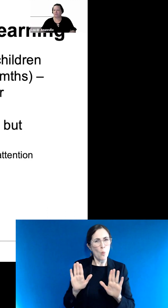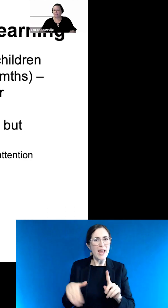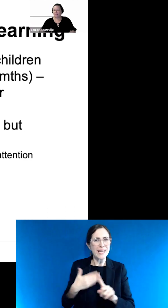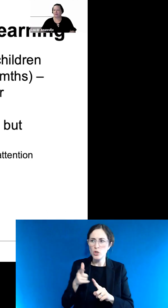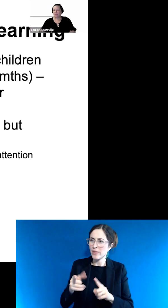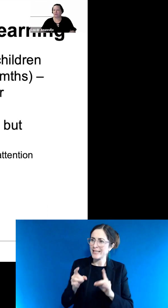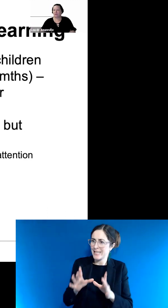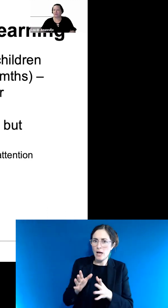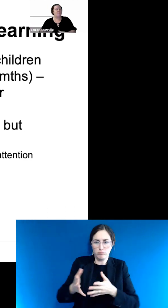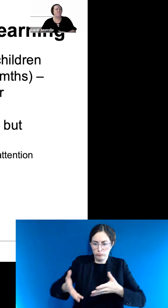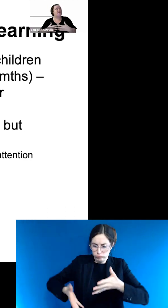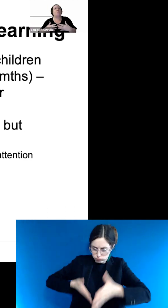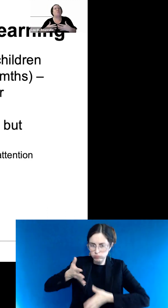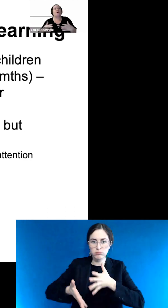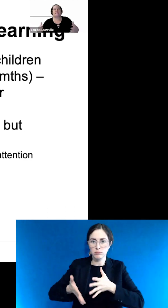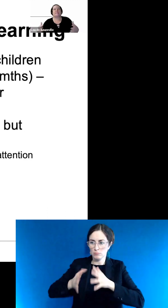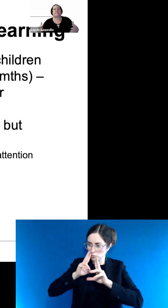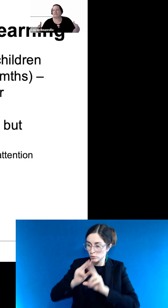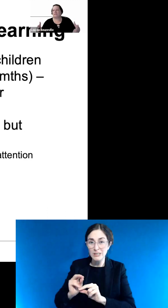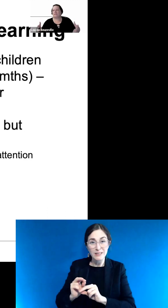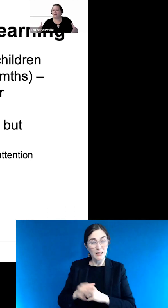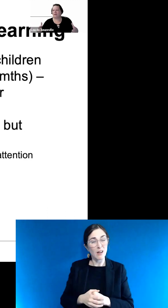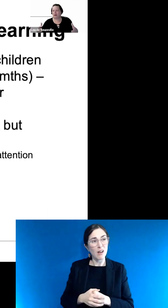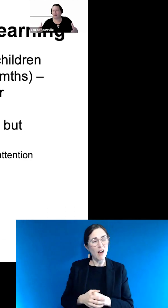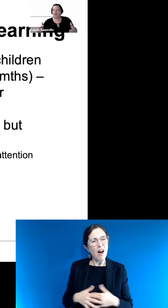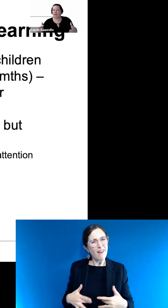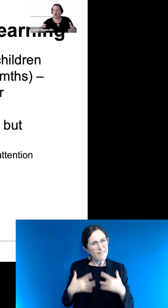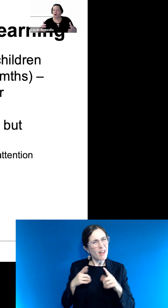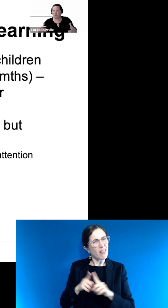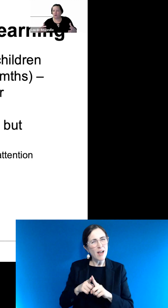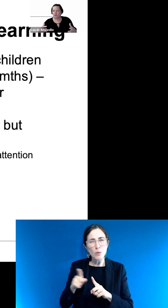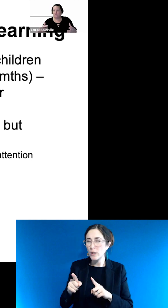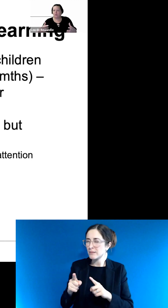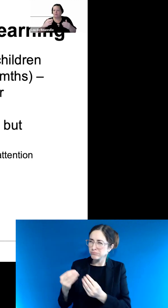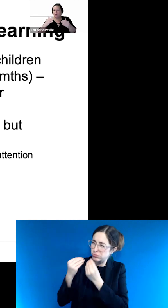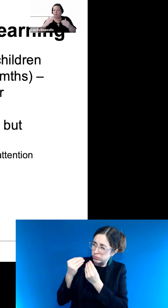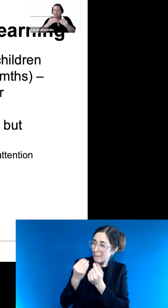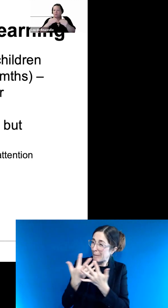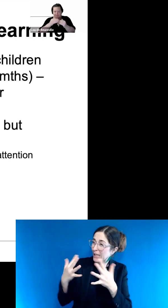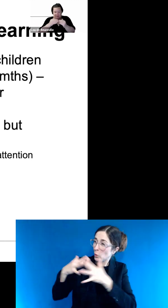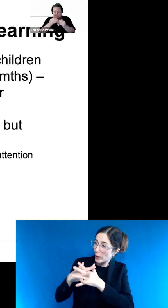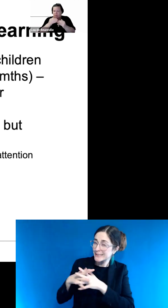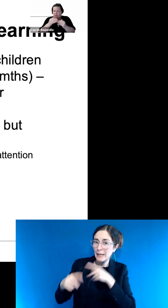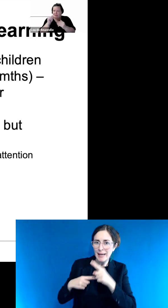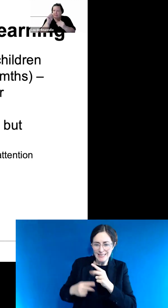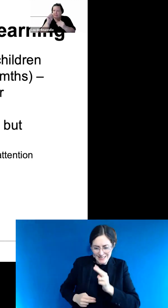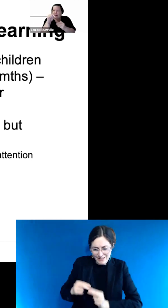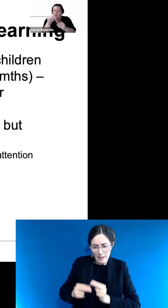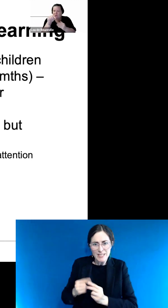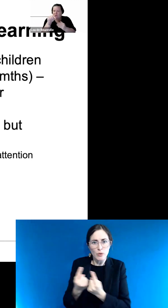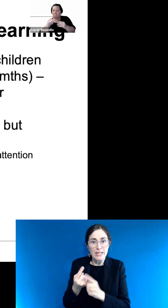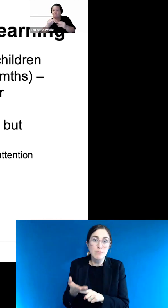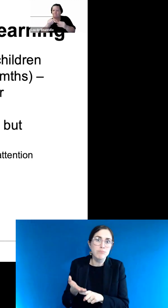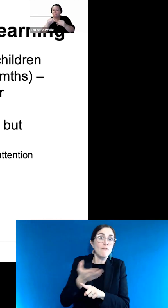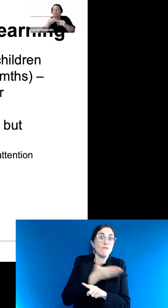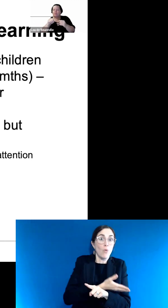start producing language. And we spent weeks and weeks, it felt like, on all these developmental things up to